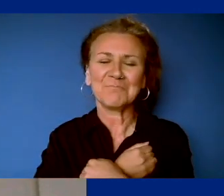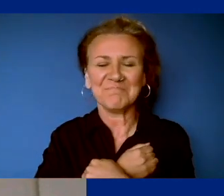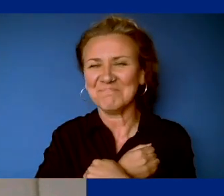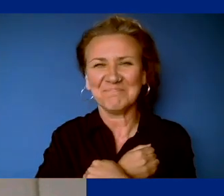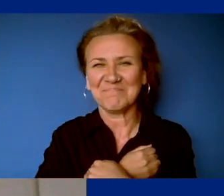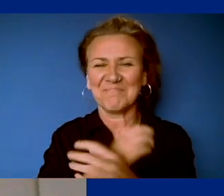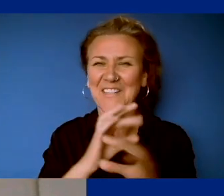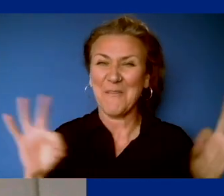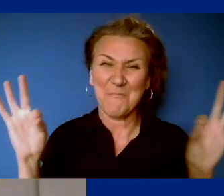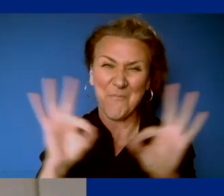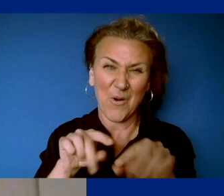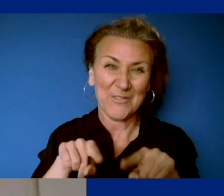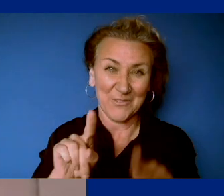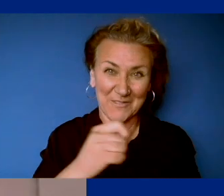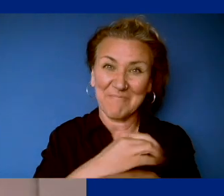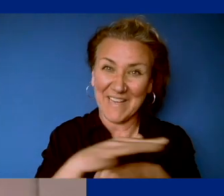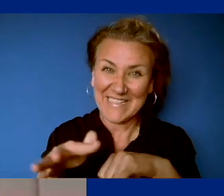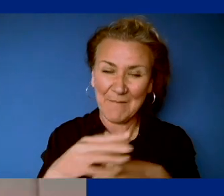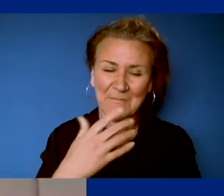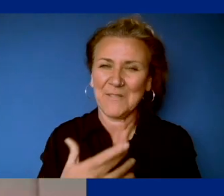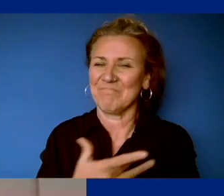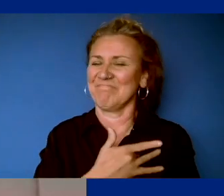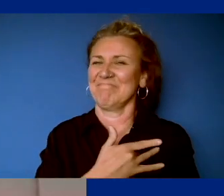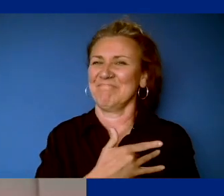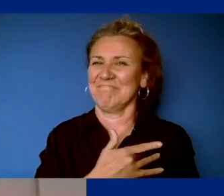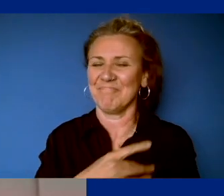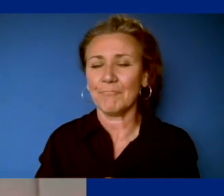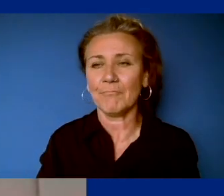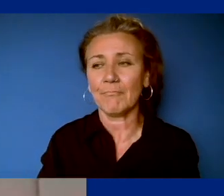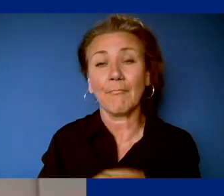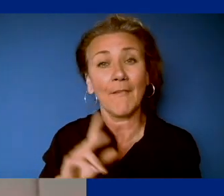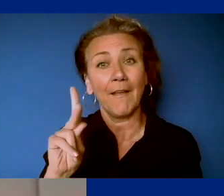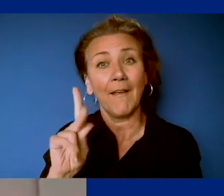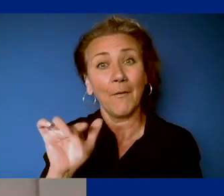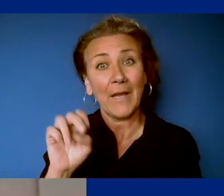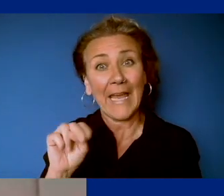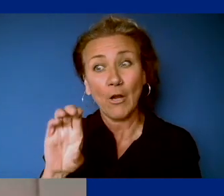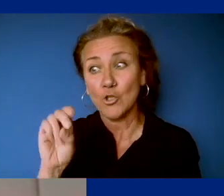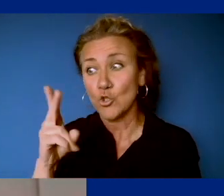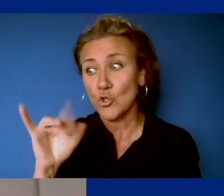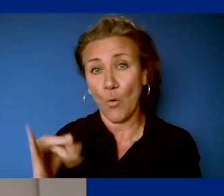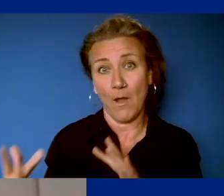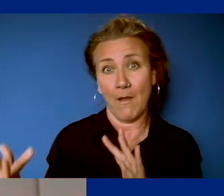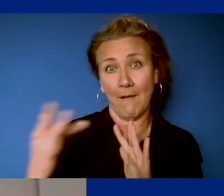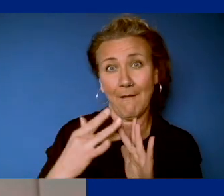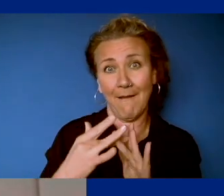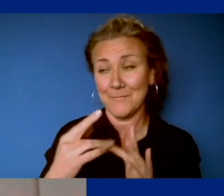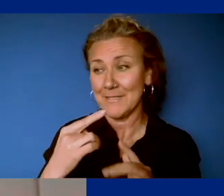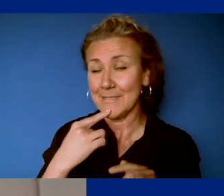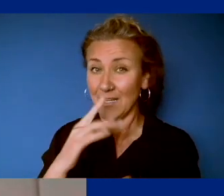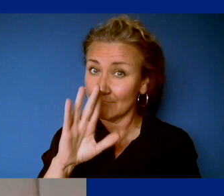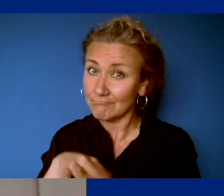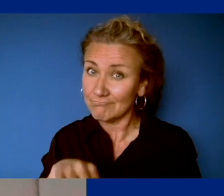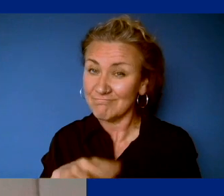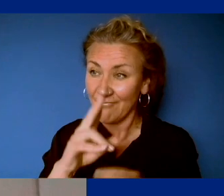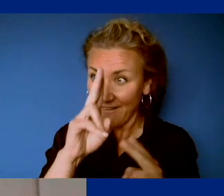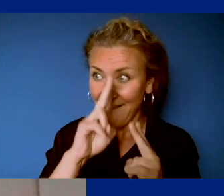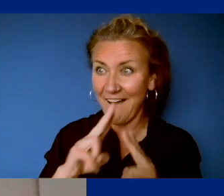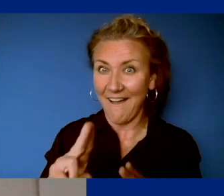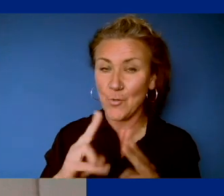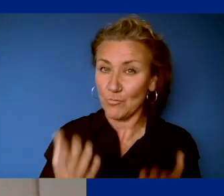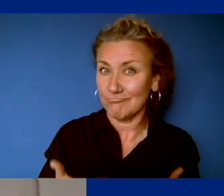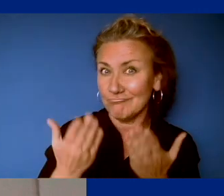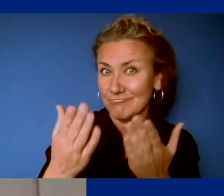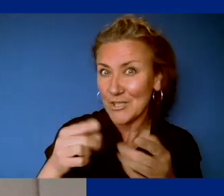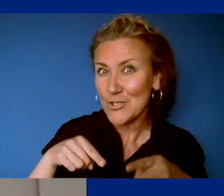second year of a pandemic. But it's what I felt when Foundation board member Karen Choi reached out to say the honor would be presented at